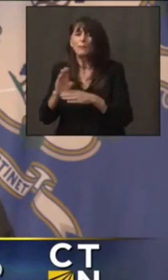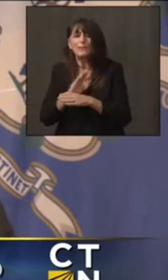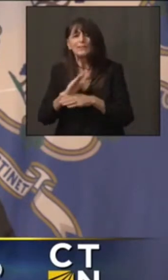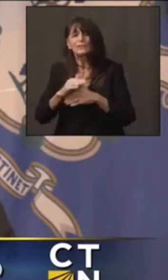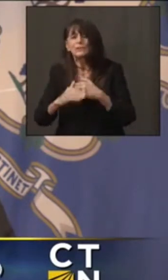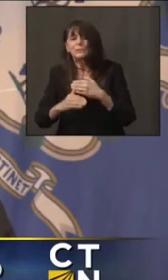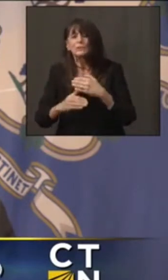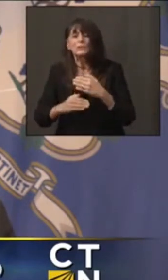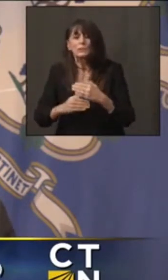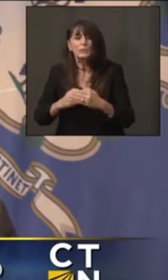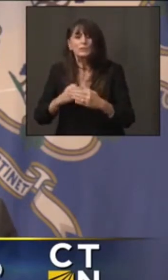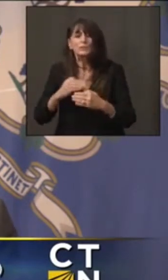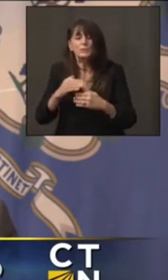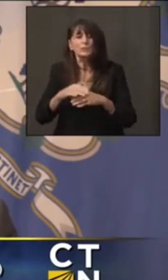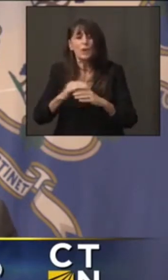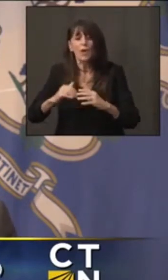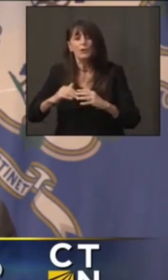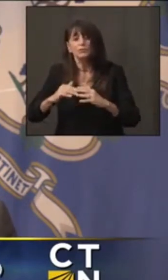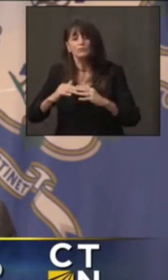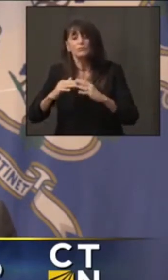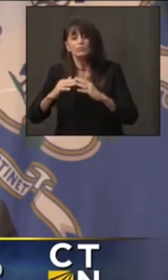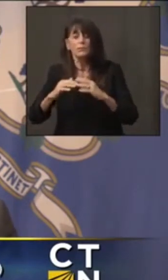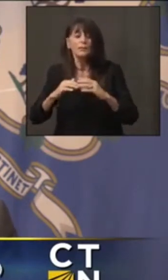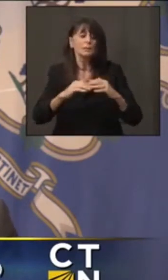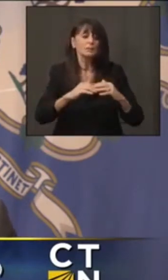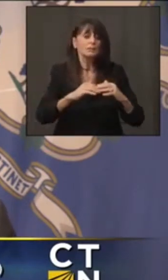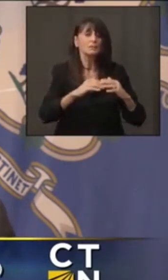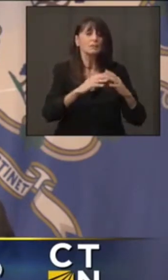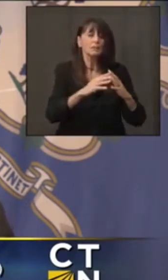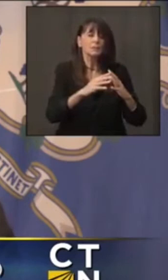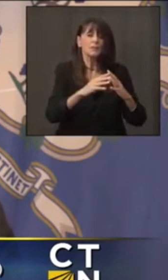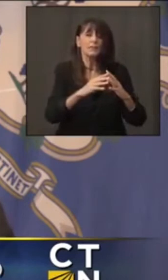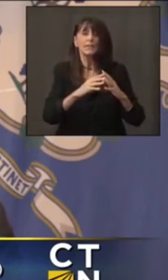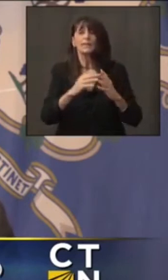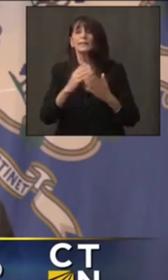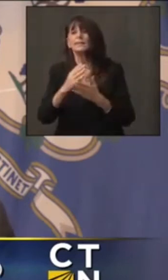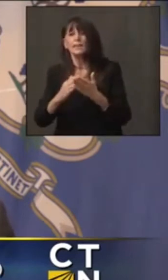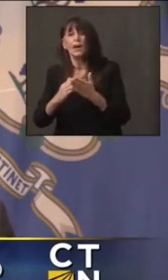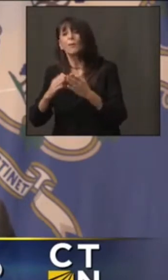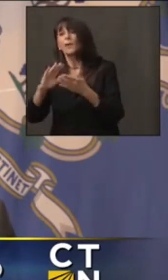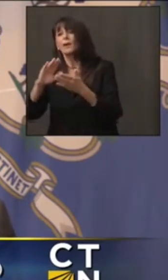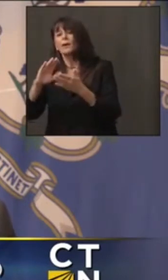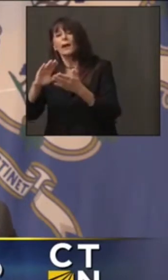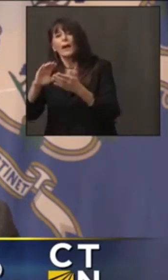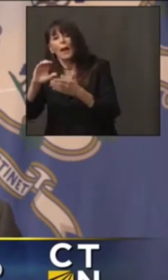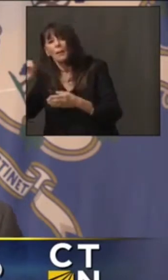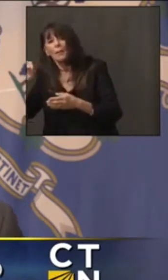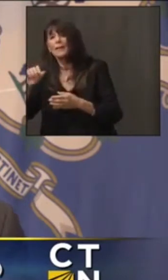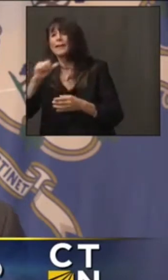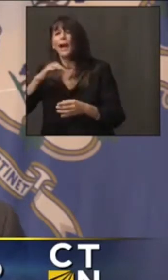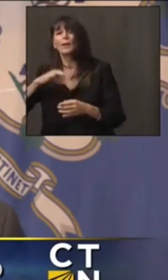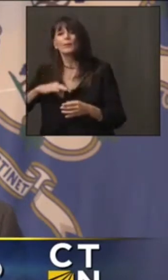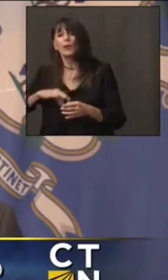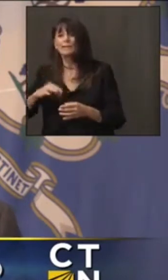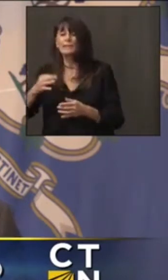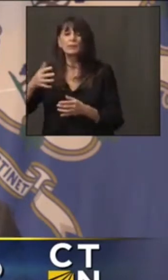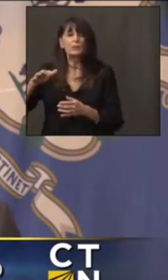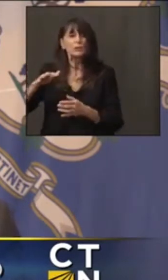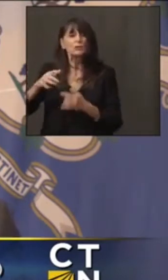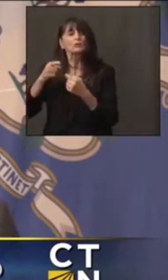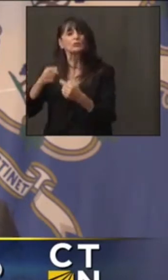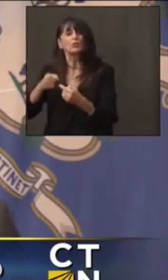number of groups that aren't going as all. We've got theaters, not-for-profits, and others. And what can we do to help them in the